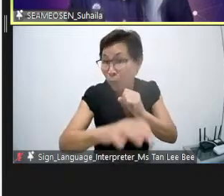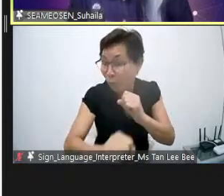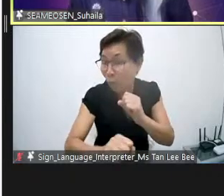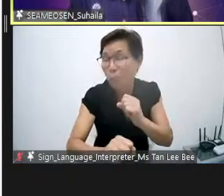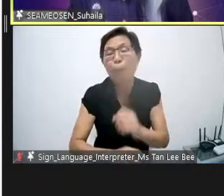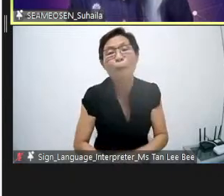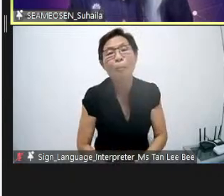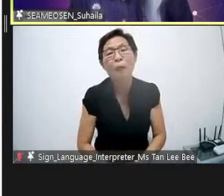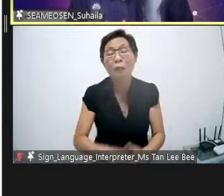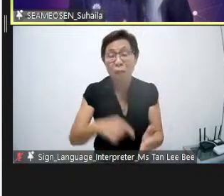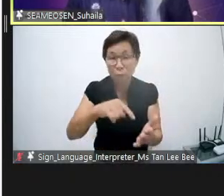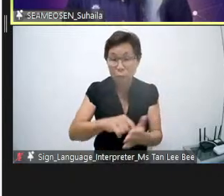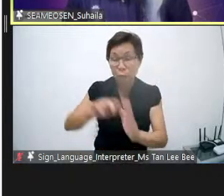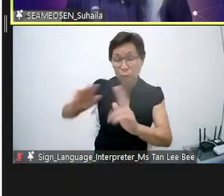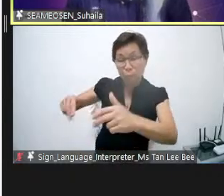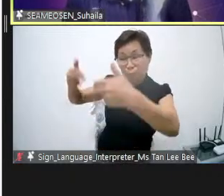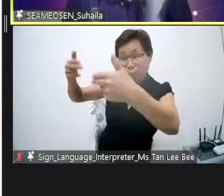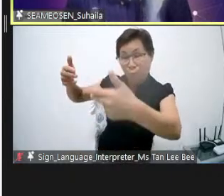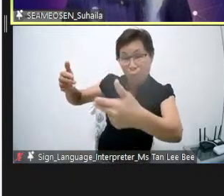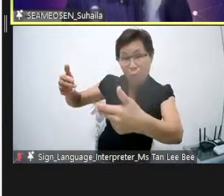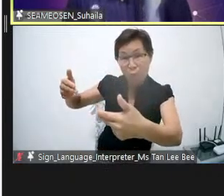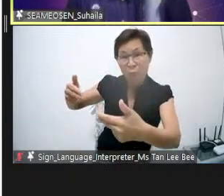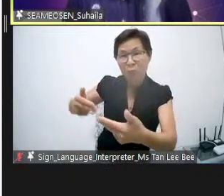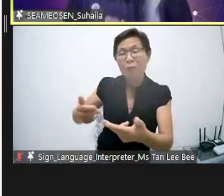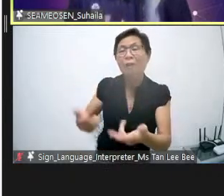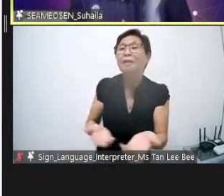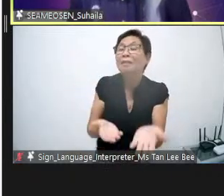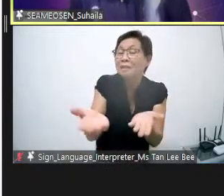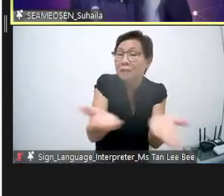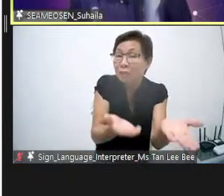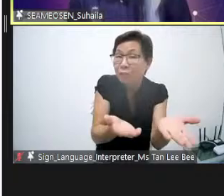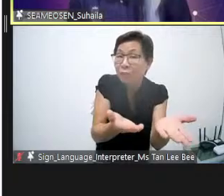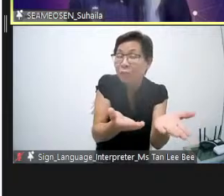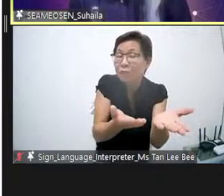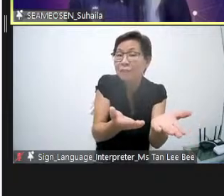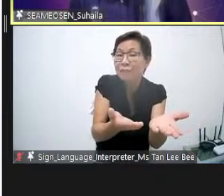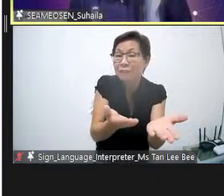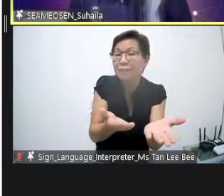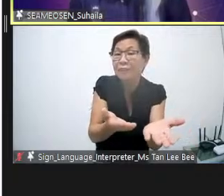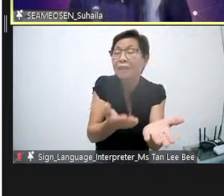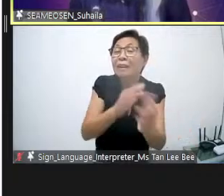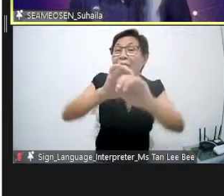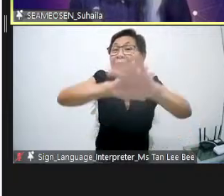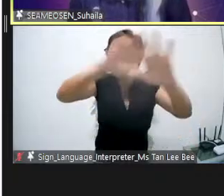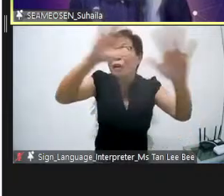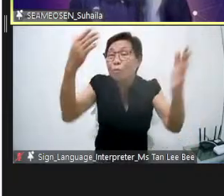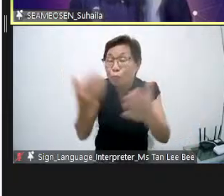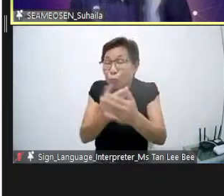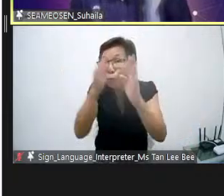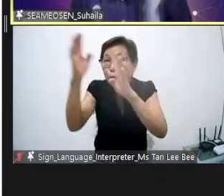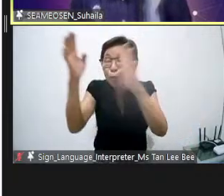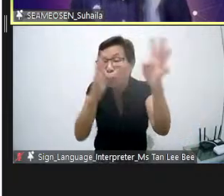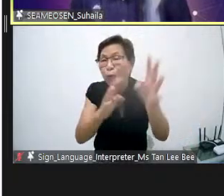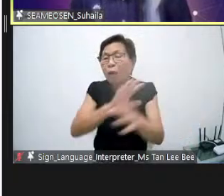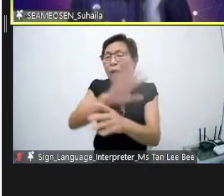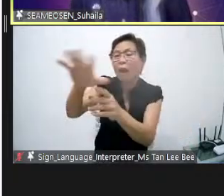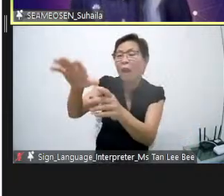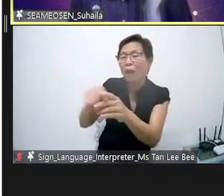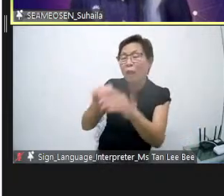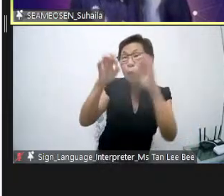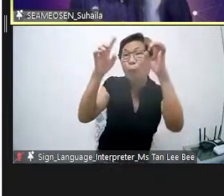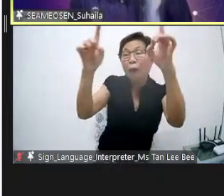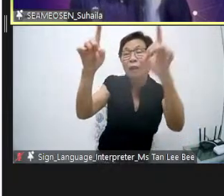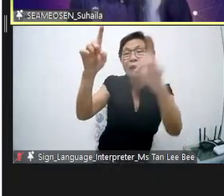Today's webinar aims to deliver the definition and clear concept of innovation in disability inclusive education,